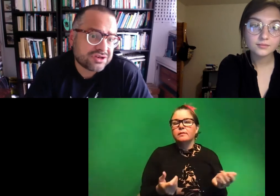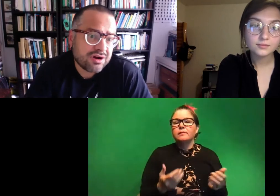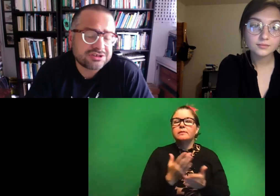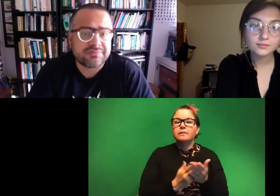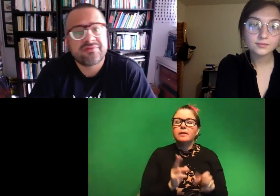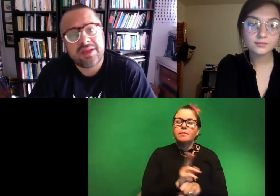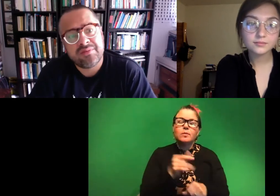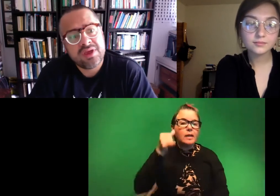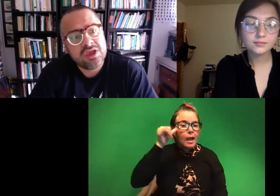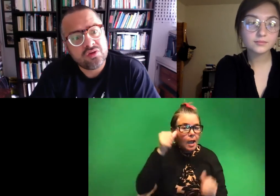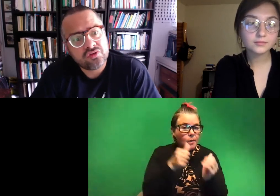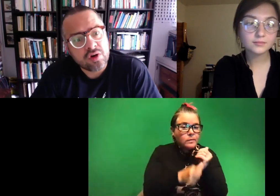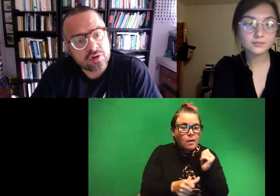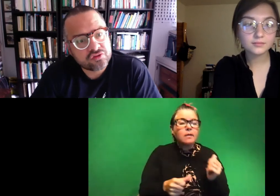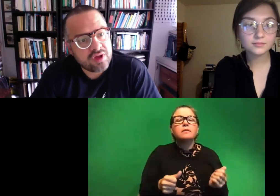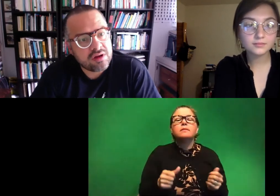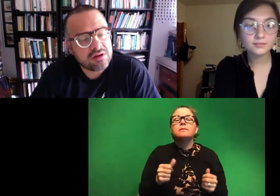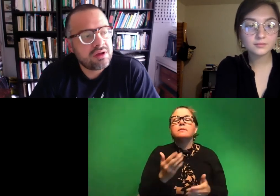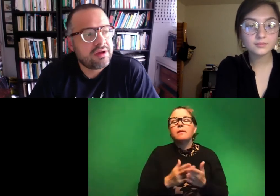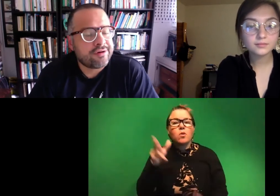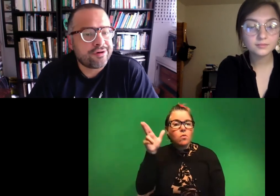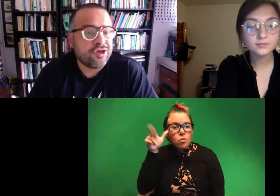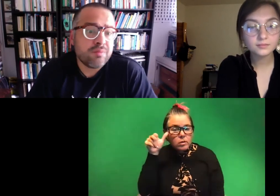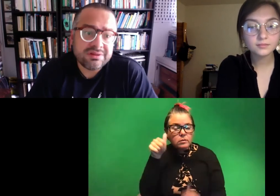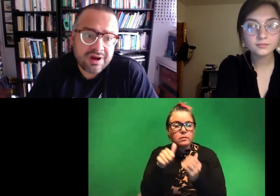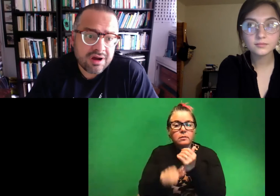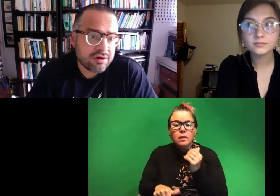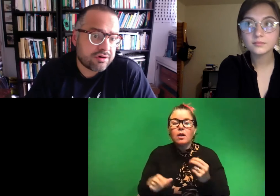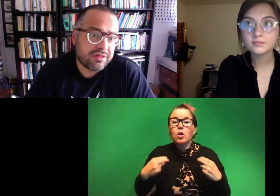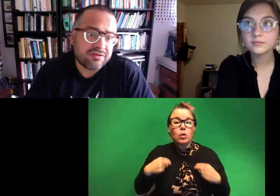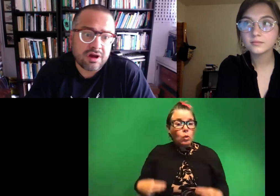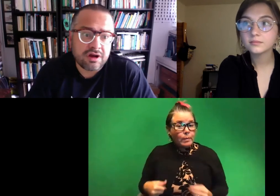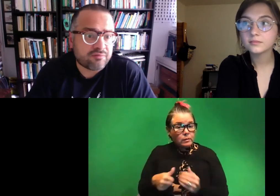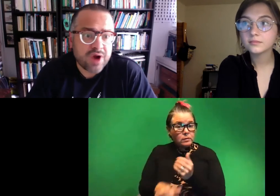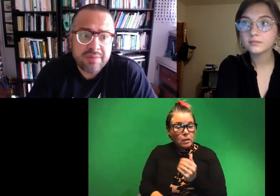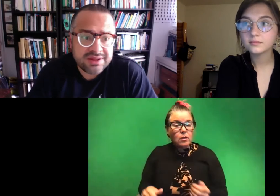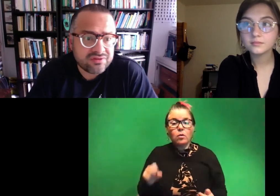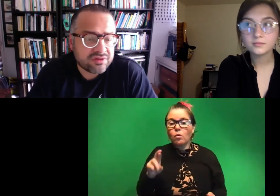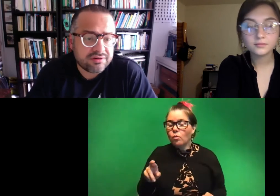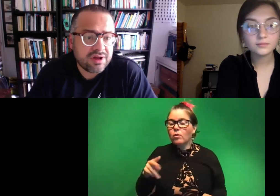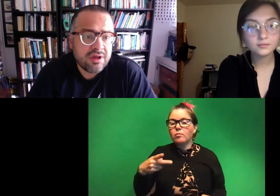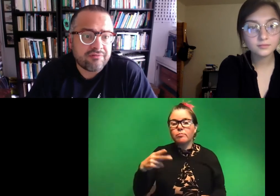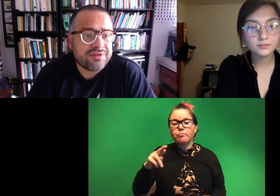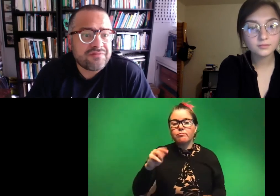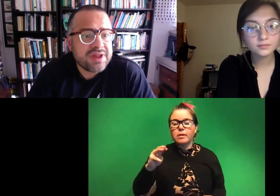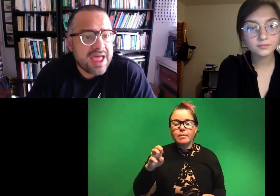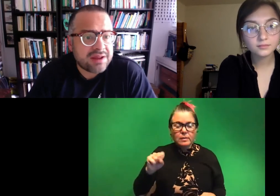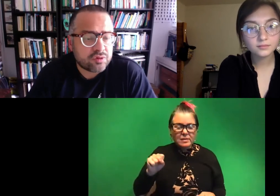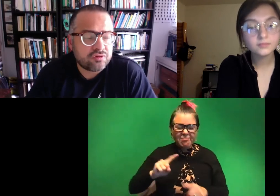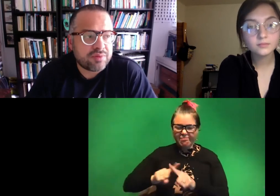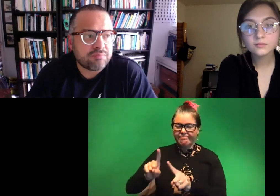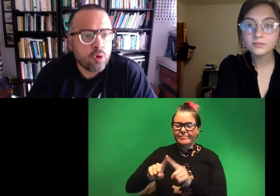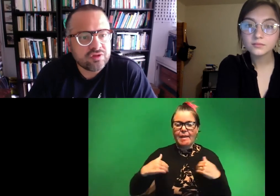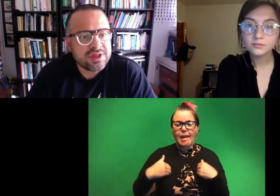cow dung, some of them use horse dung or human dung or the dung of primates or of different